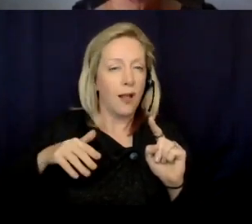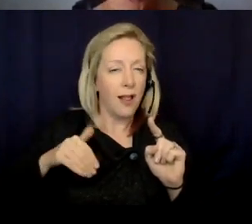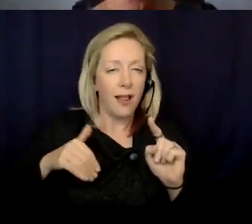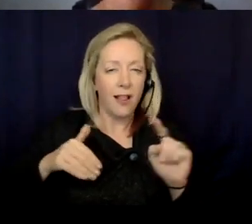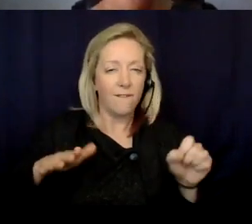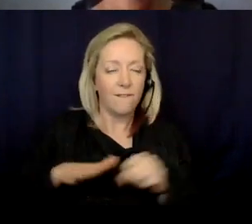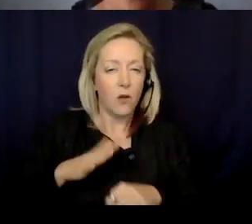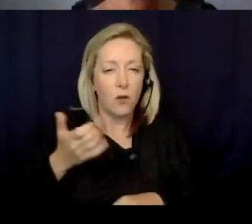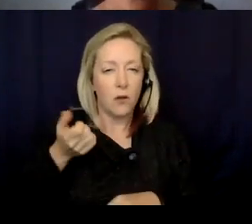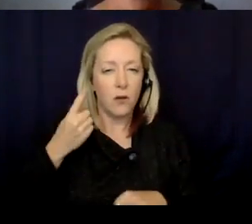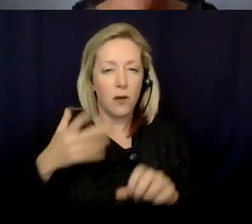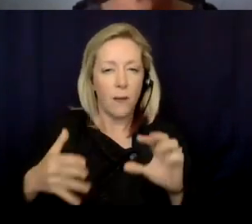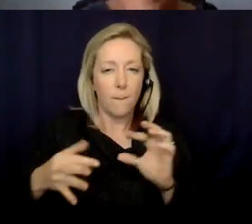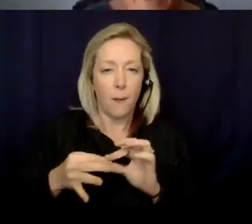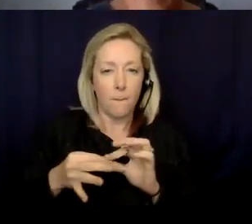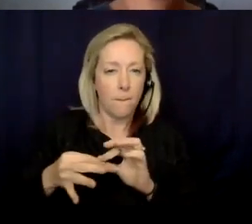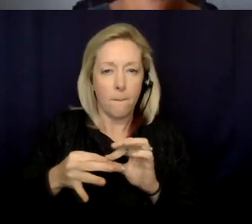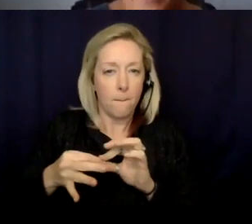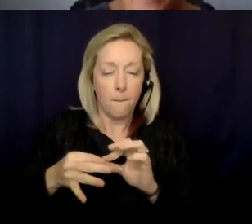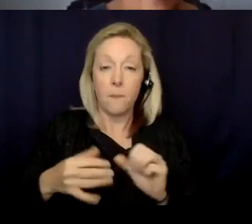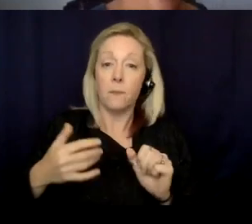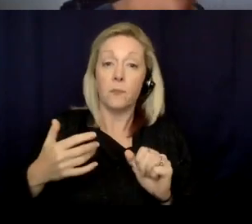They're almost there. So we have